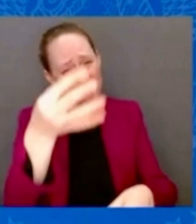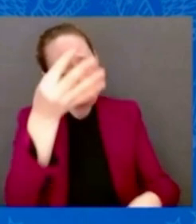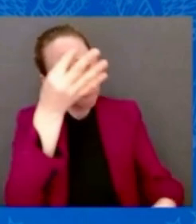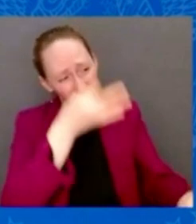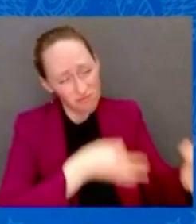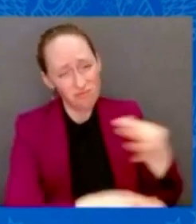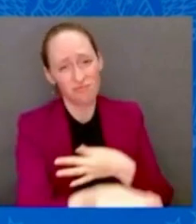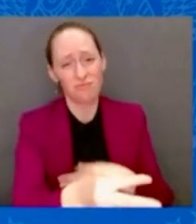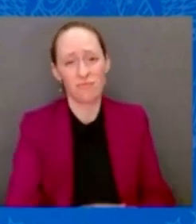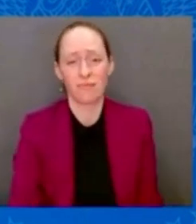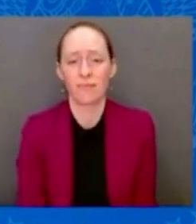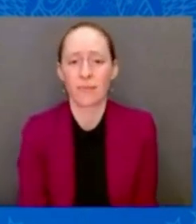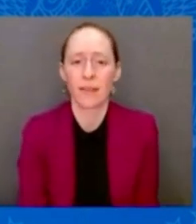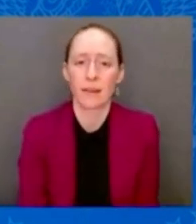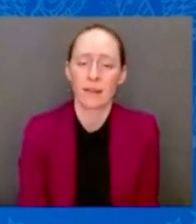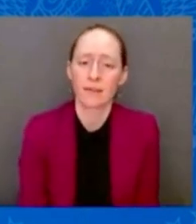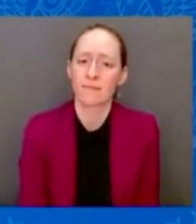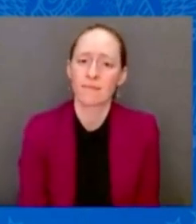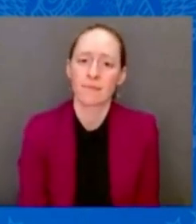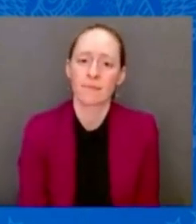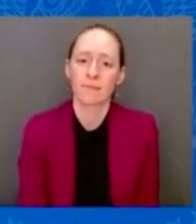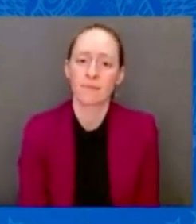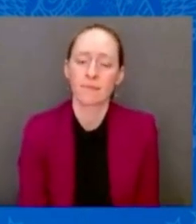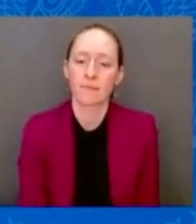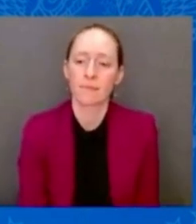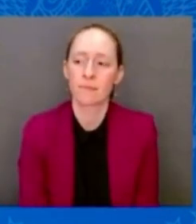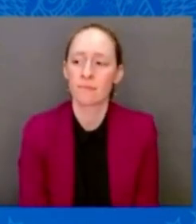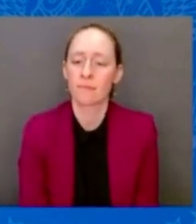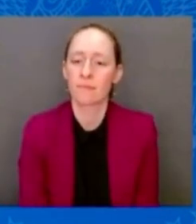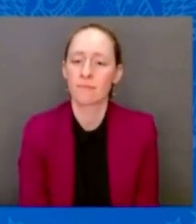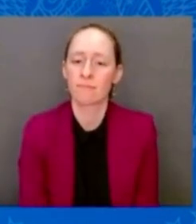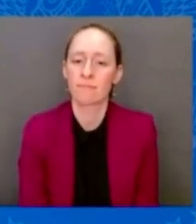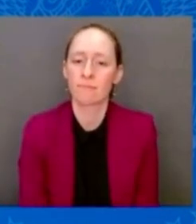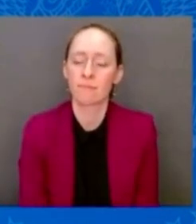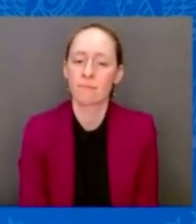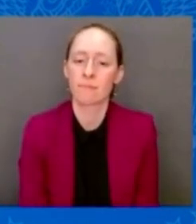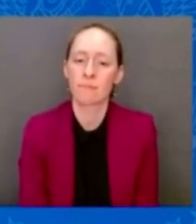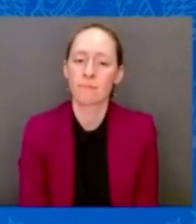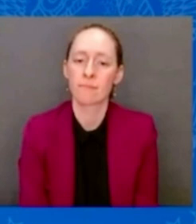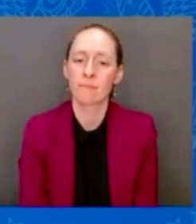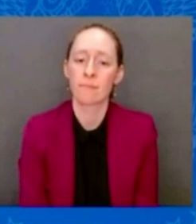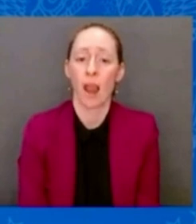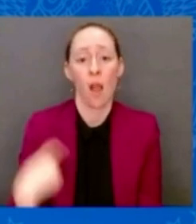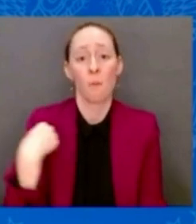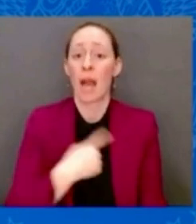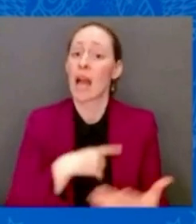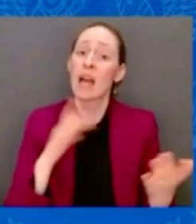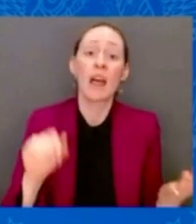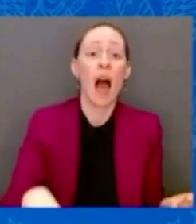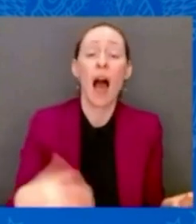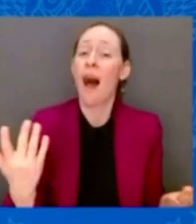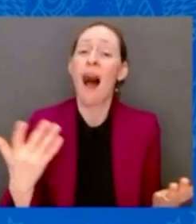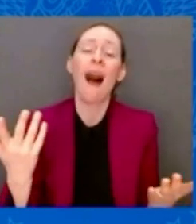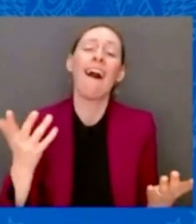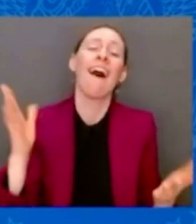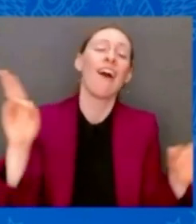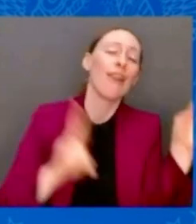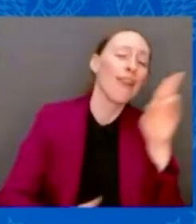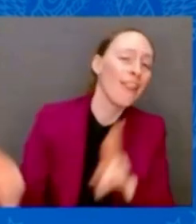No matter how much we kid around, guys, joke. And I've been hung out with too many firemen, too many fire